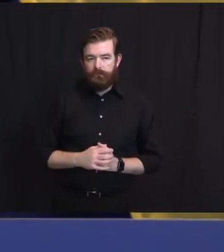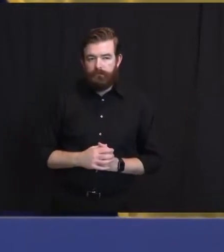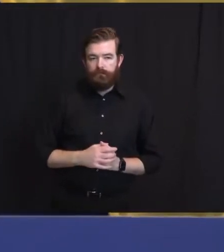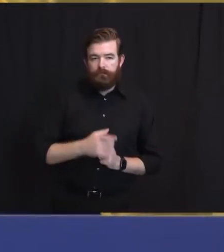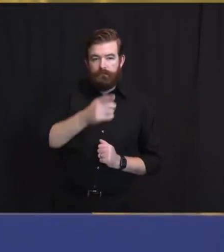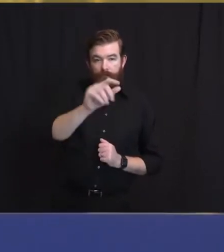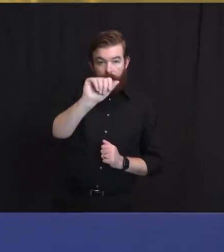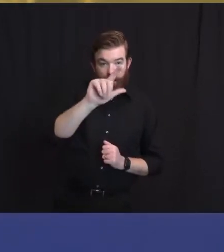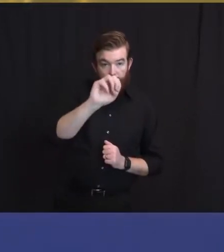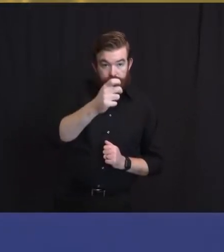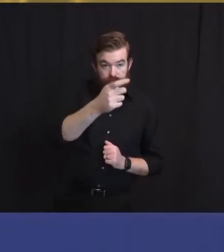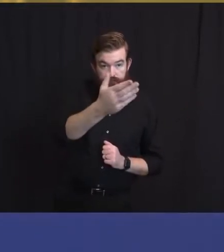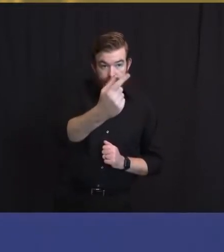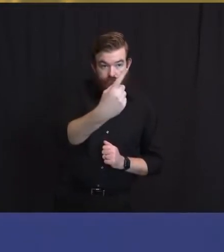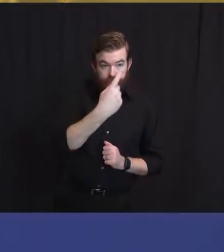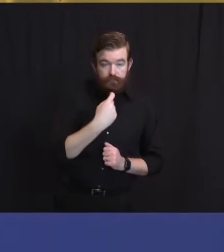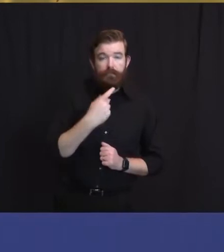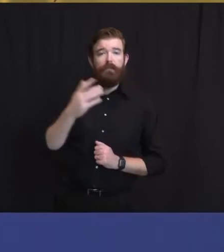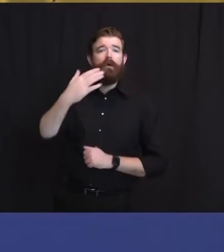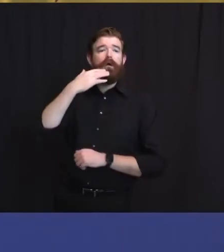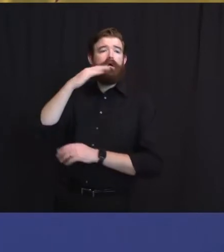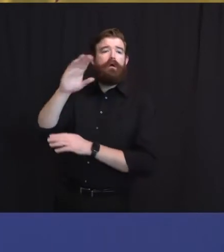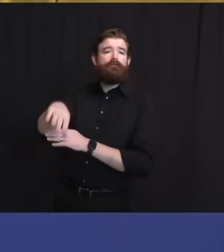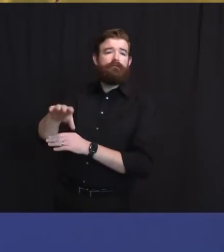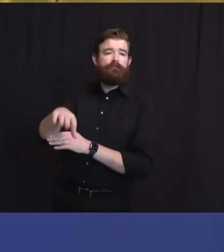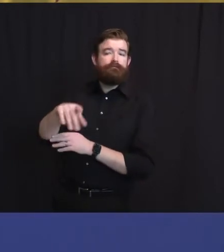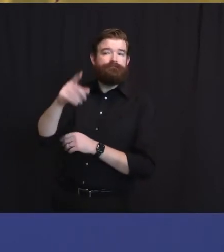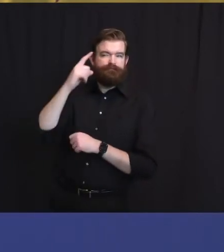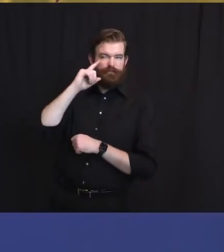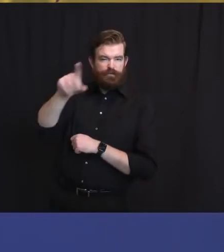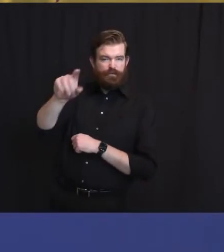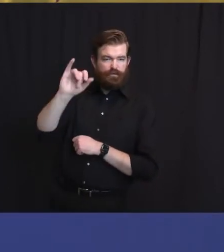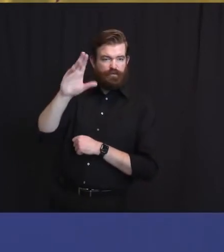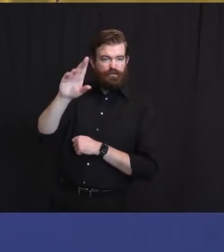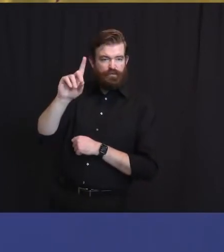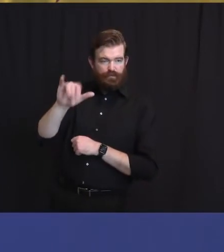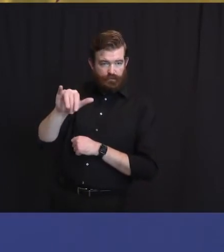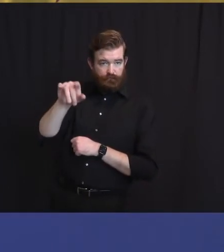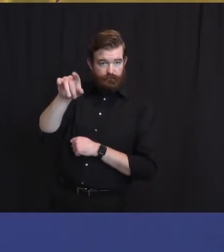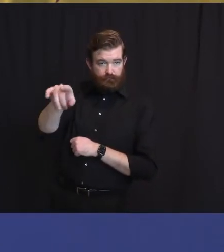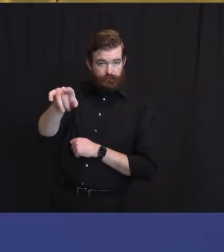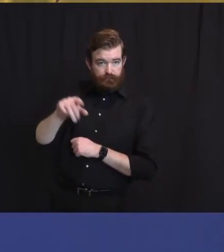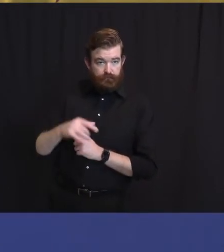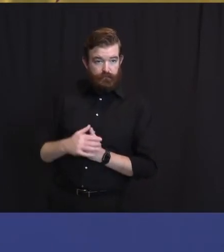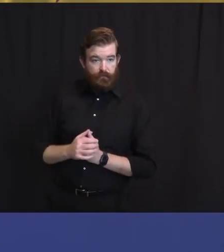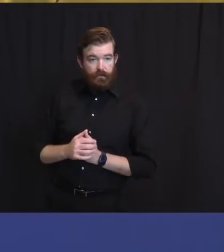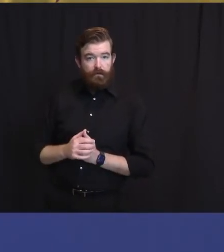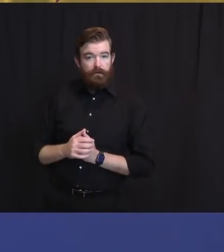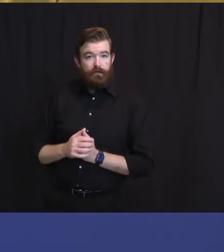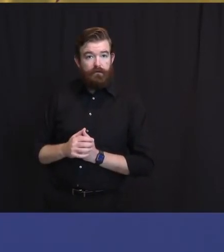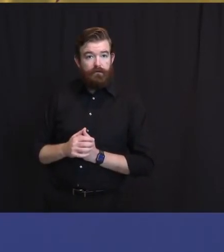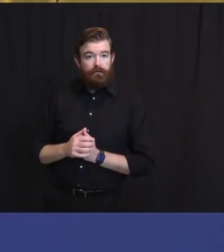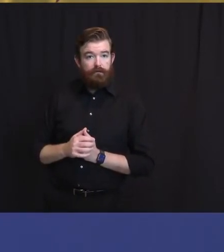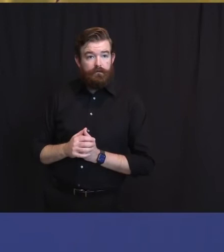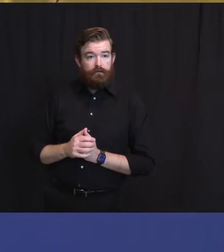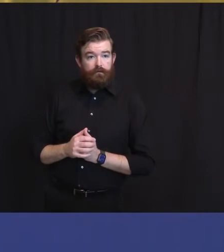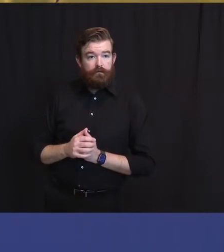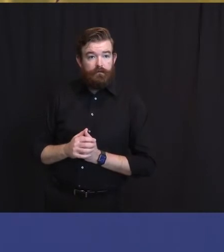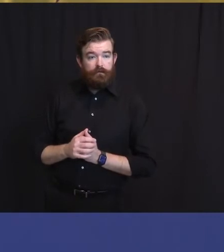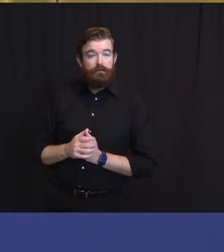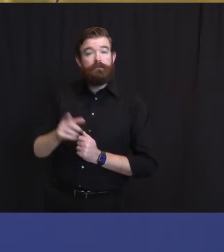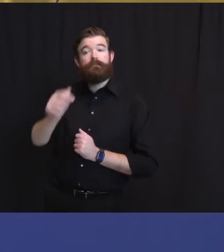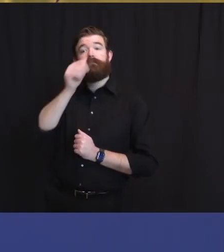Good afternoon. Good afternoon. For Commissioner, we're working on a story about New Jersey Mobile Healthcare from Wyckoff, a private ambulance company that's being accused